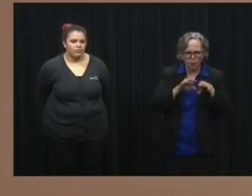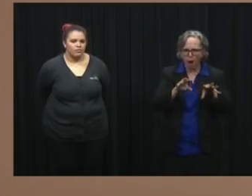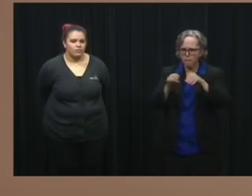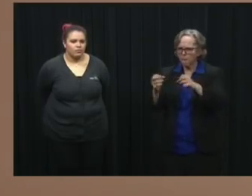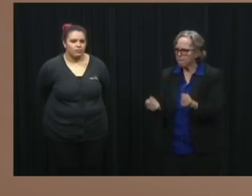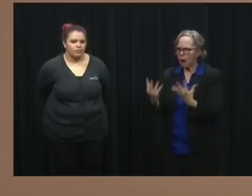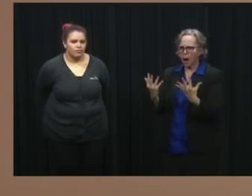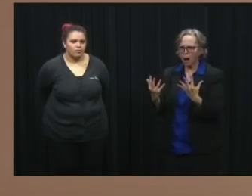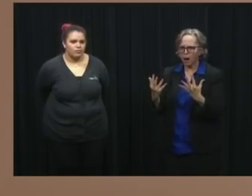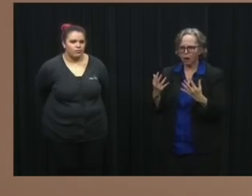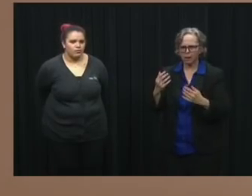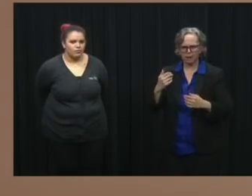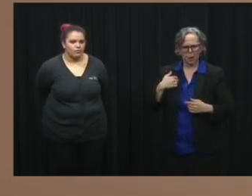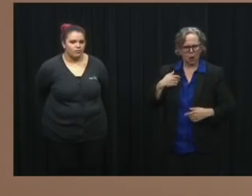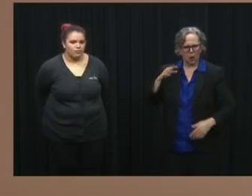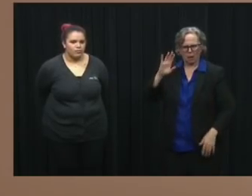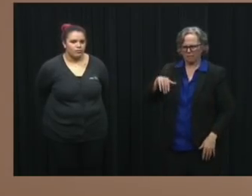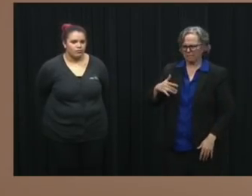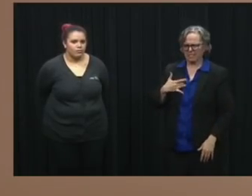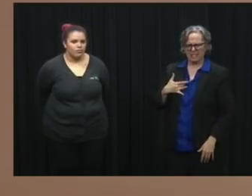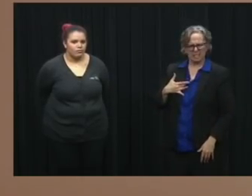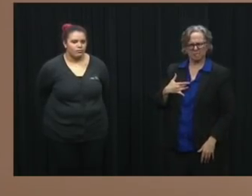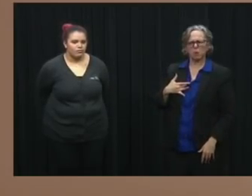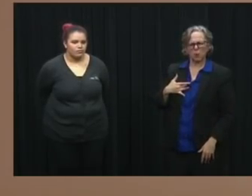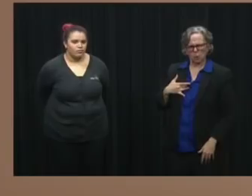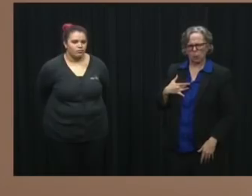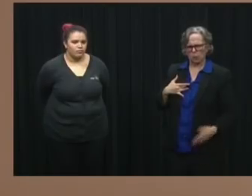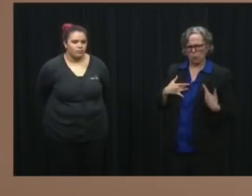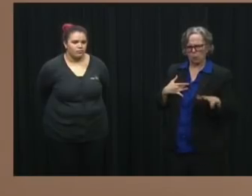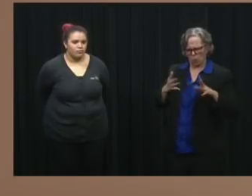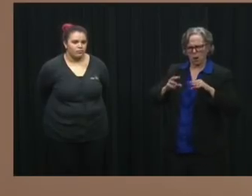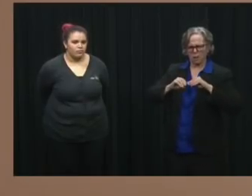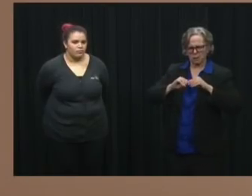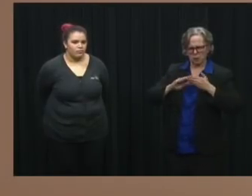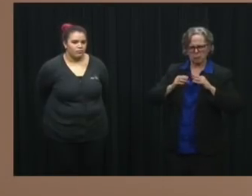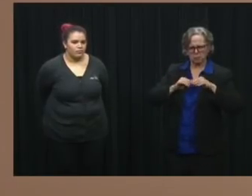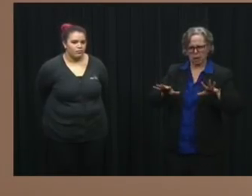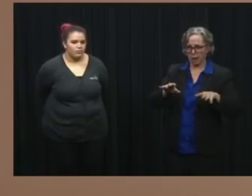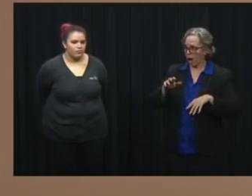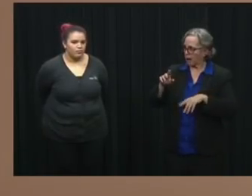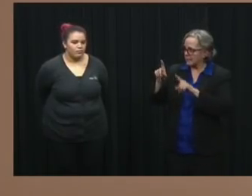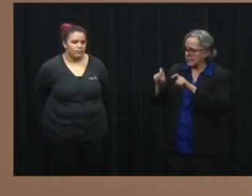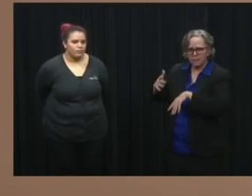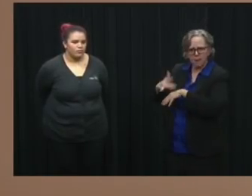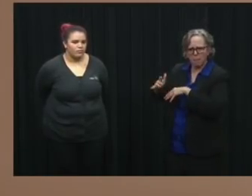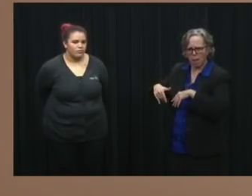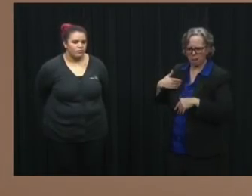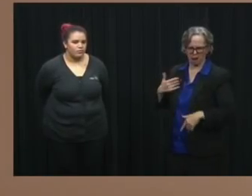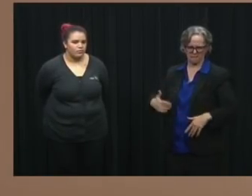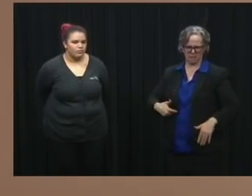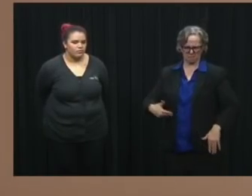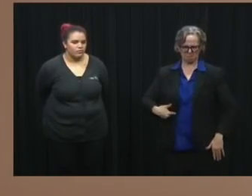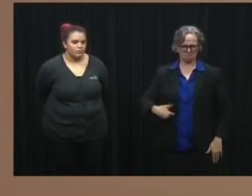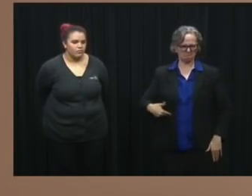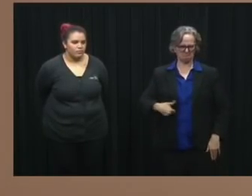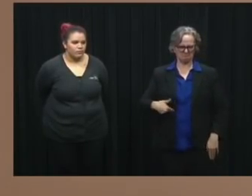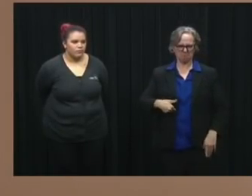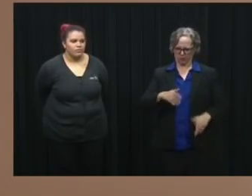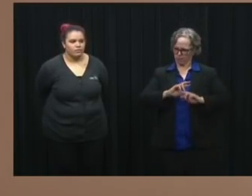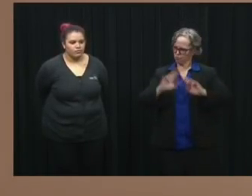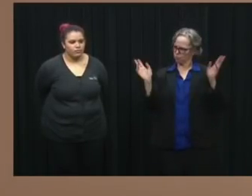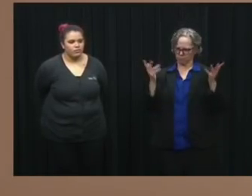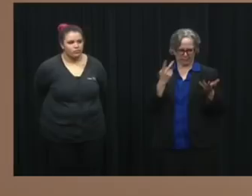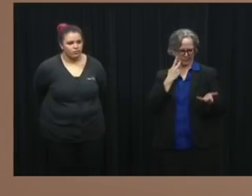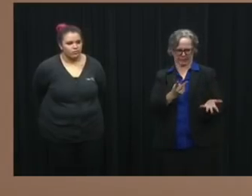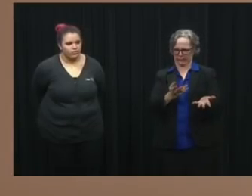spread, and even though we didn't have the testing, I was already seeing that. Now, the 1% number